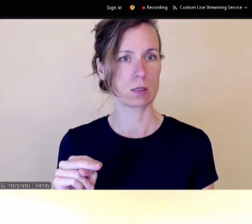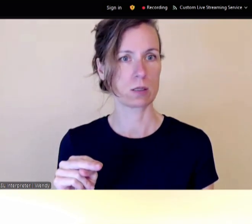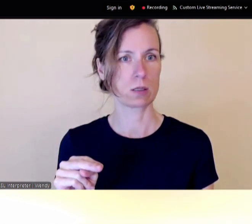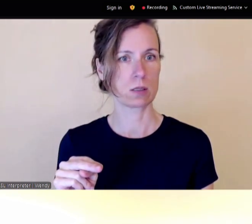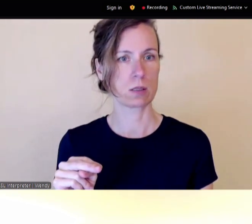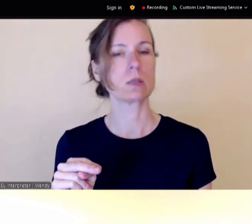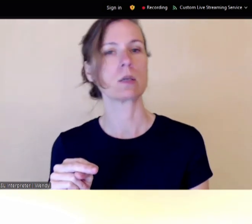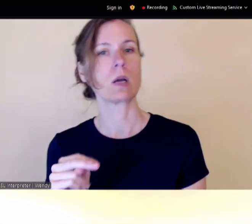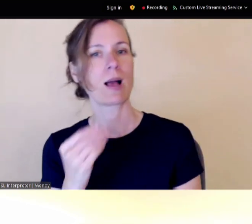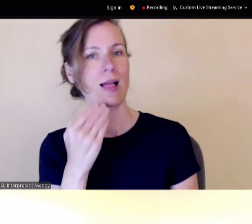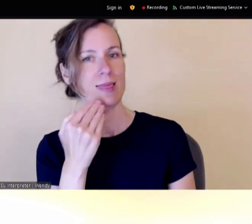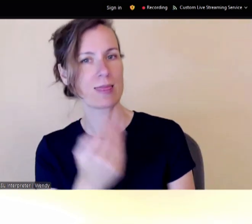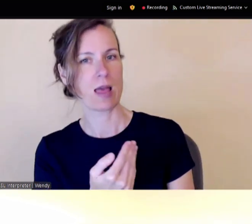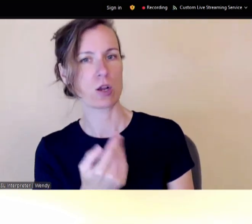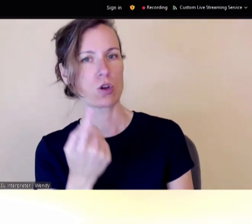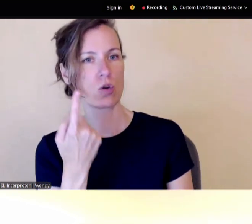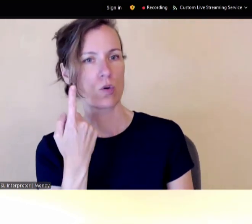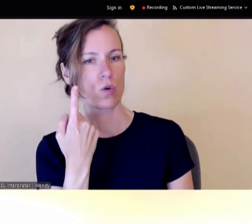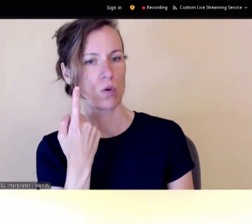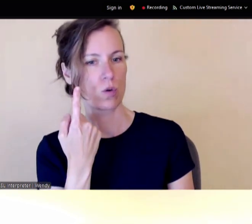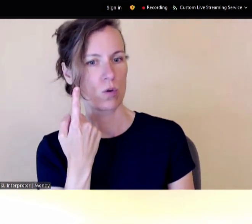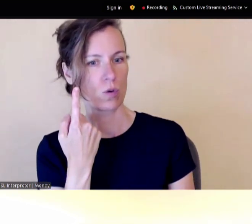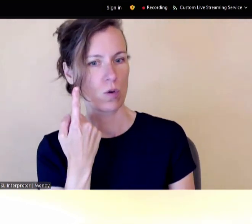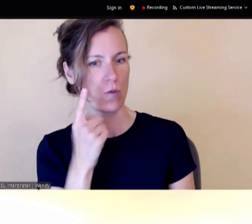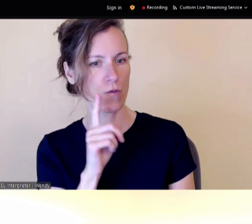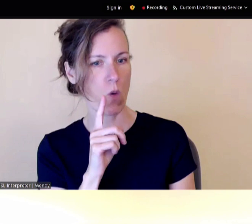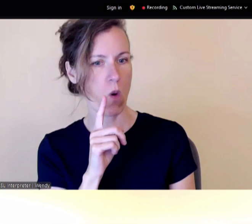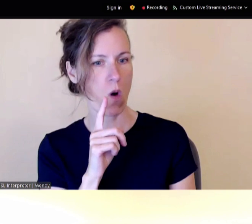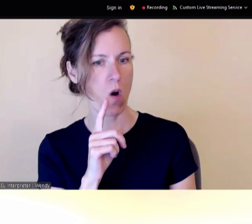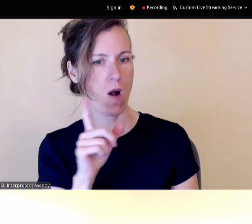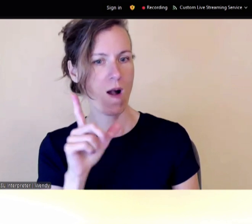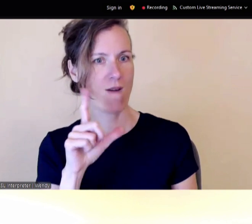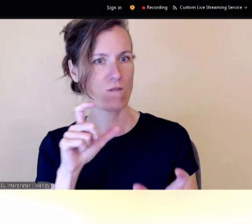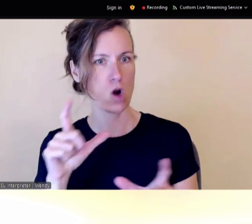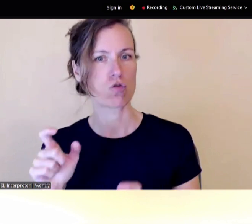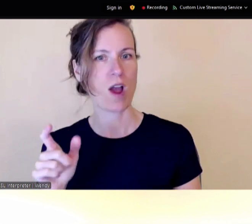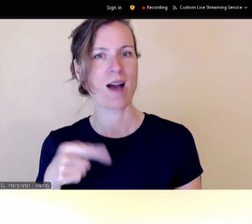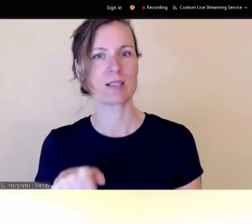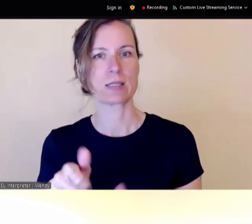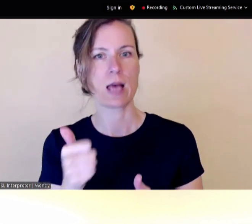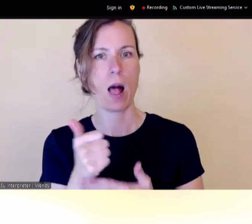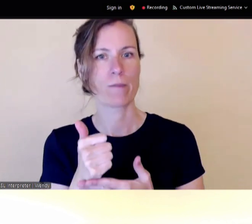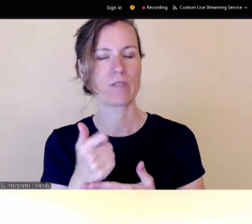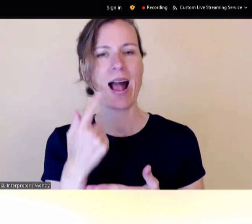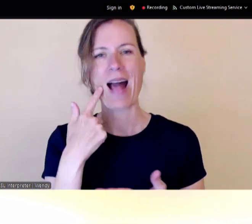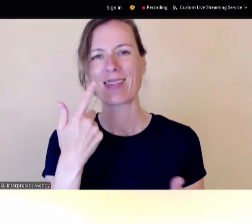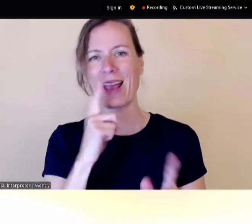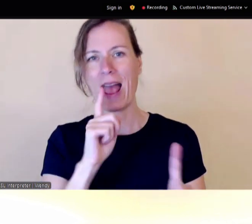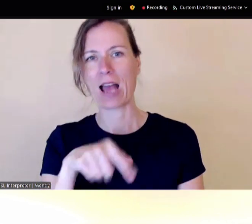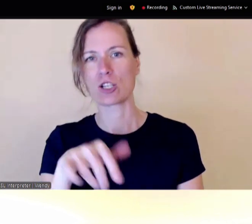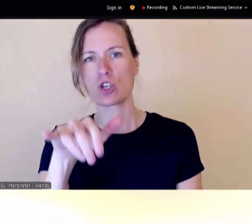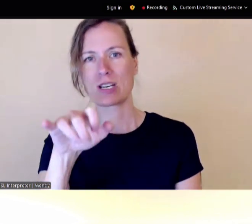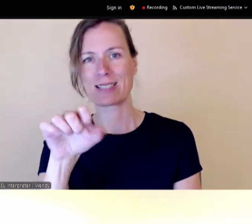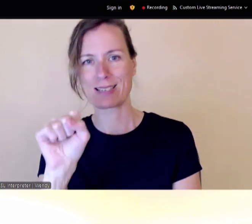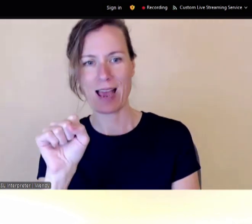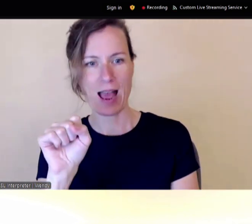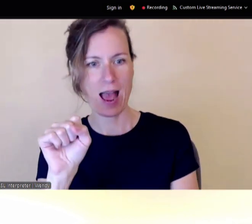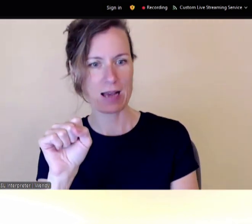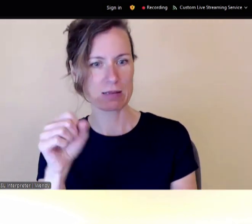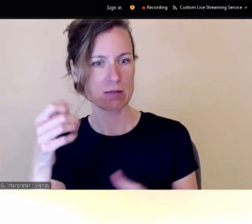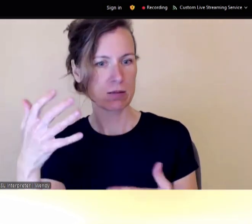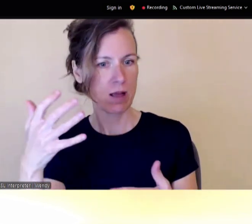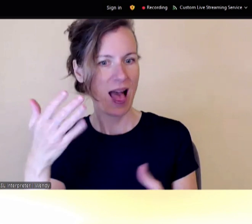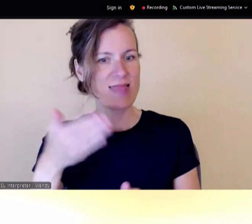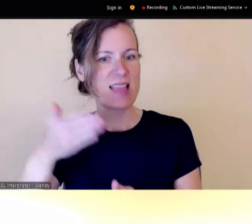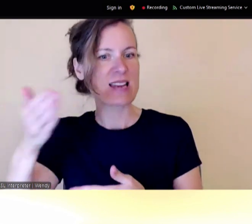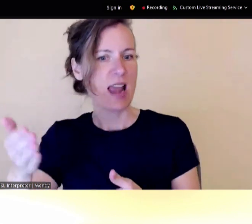Thank you, and thank you for the photographs. This is helpful. I think the answer is yes, but the neighbor fully supports this chain